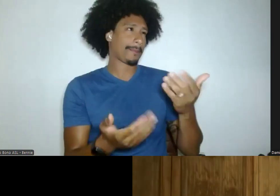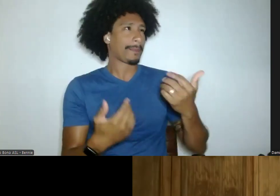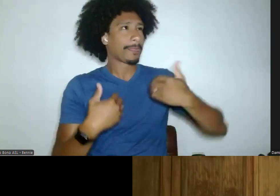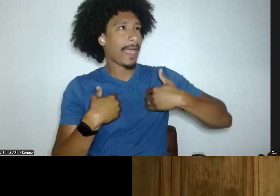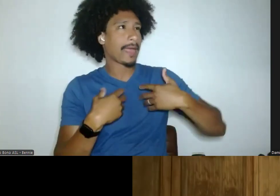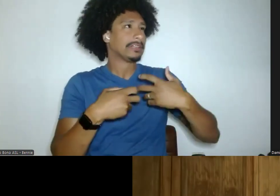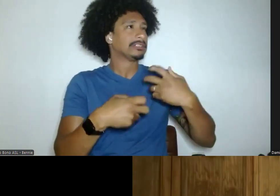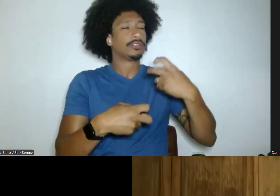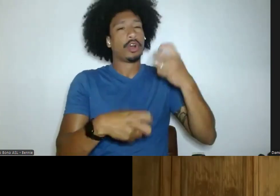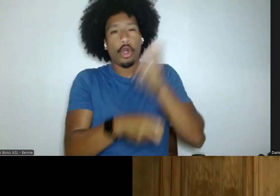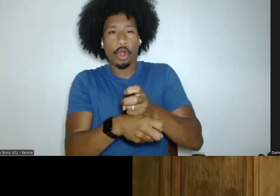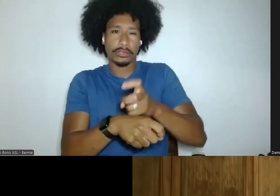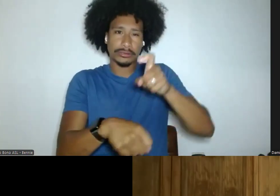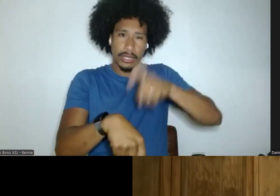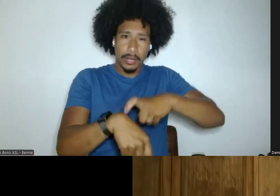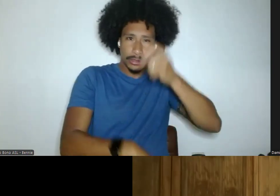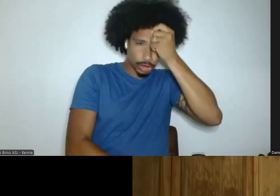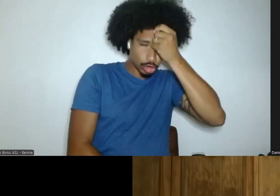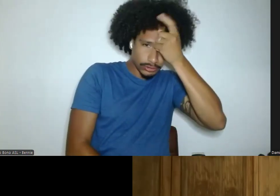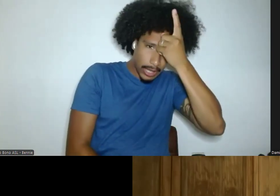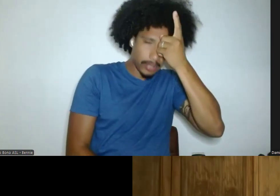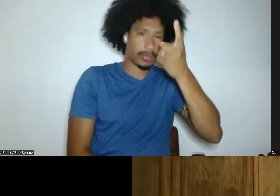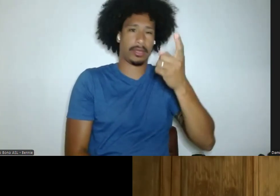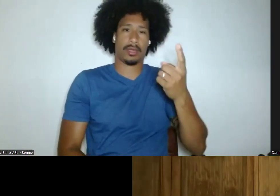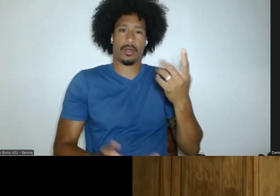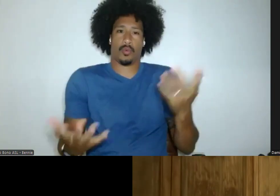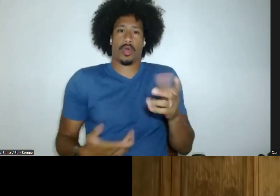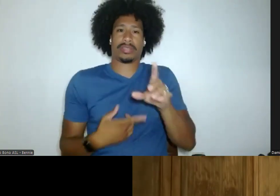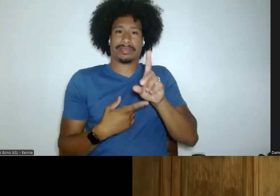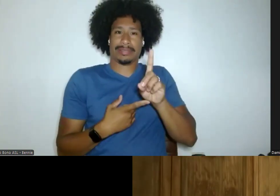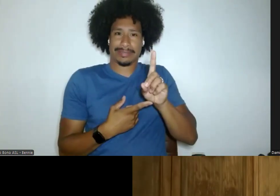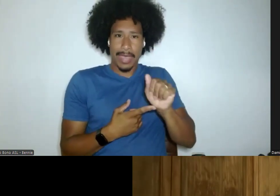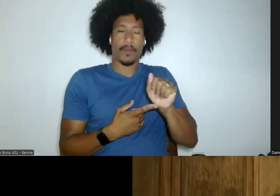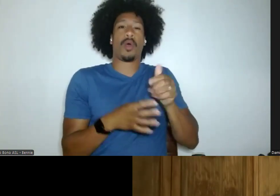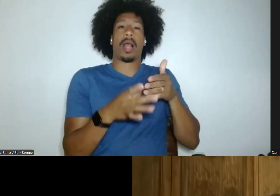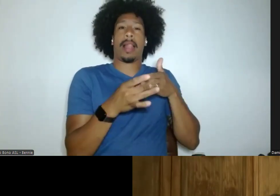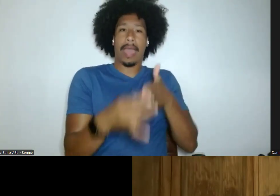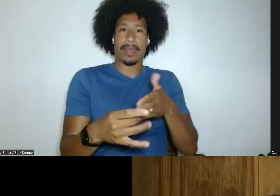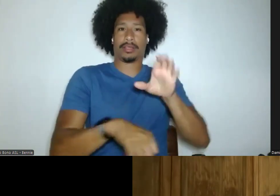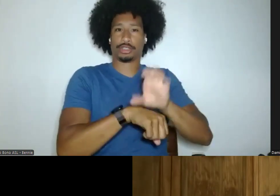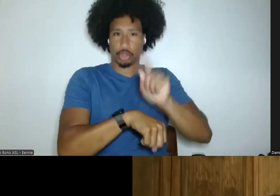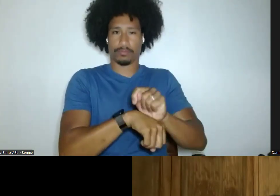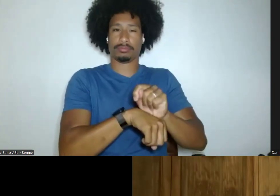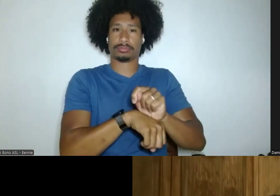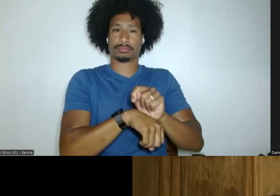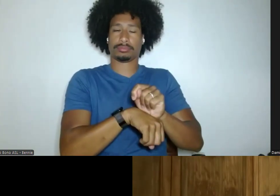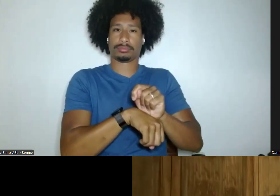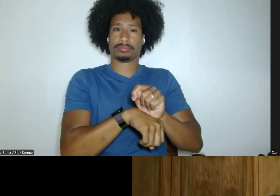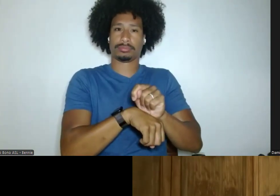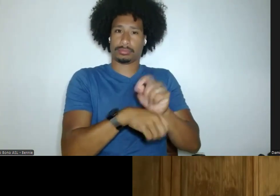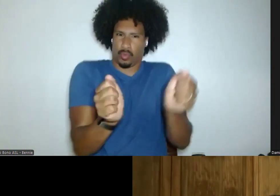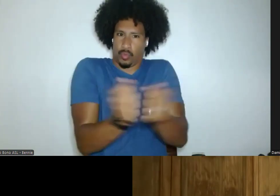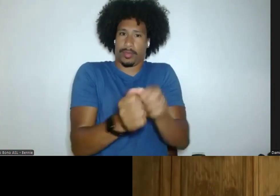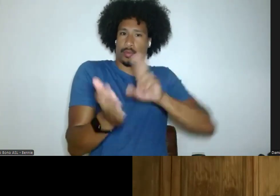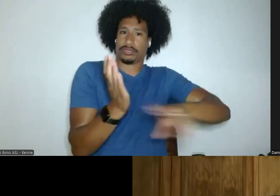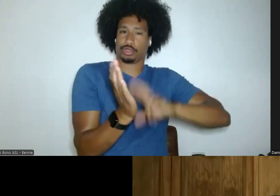heads around the idea of disabled-led consulting in that research framework, right?